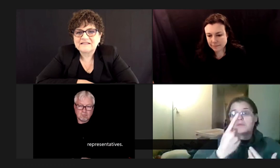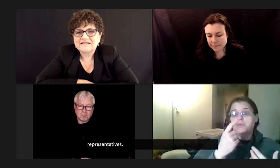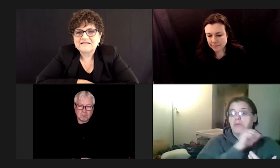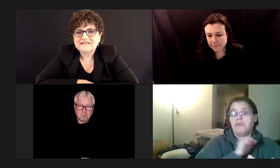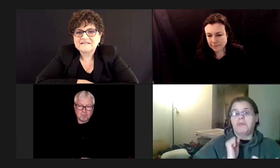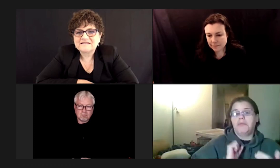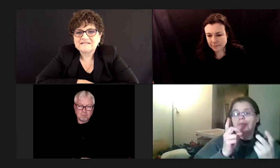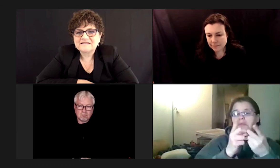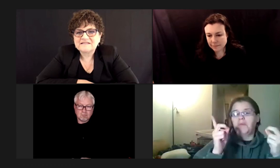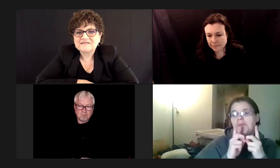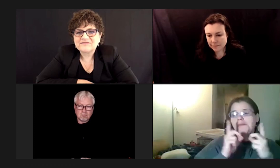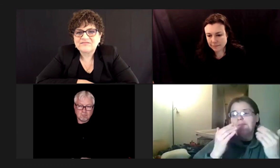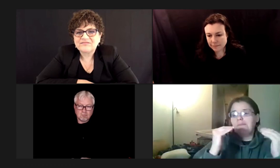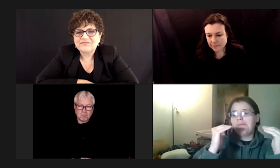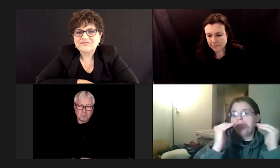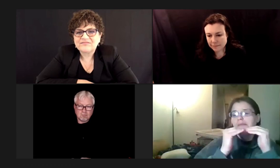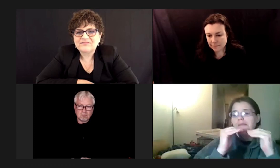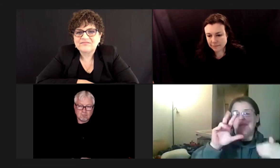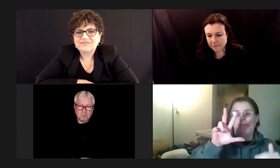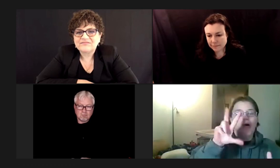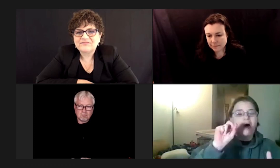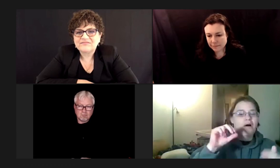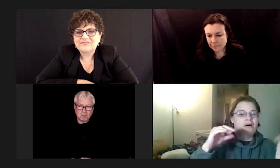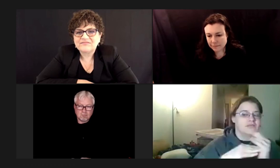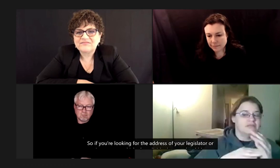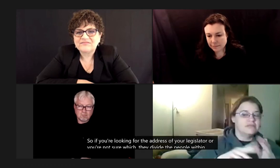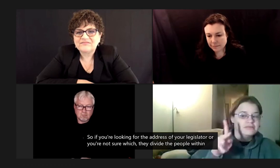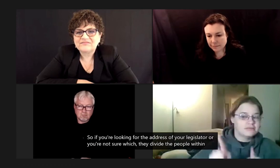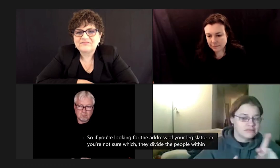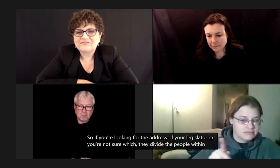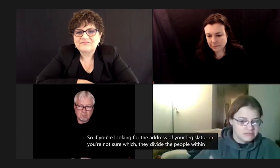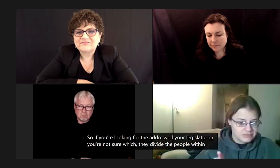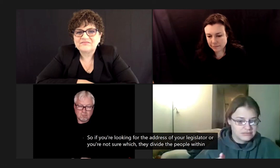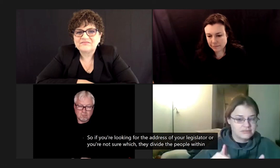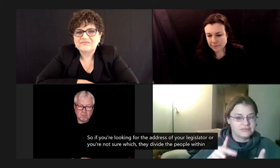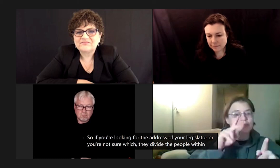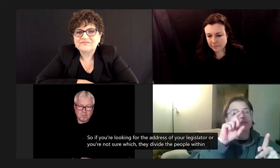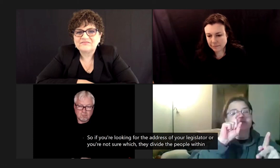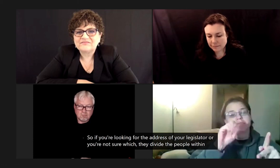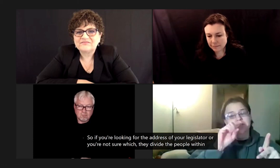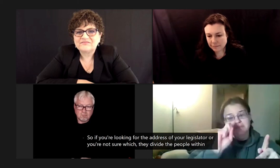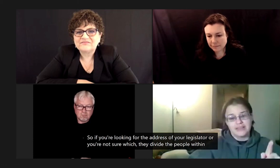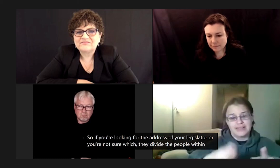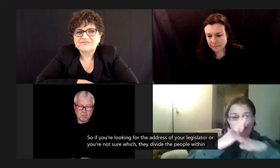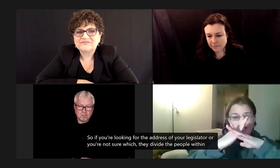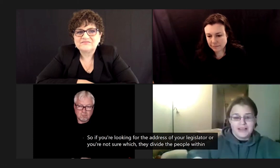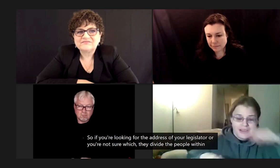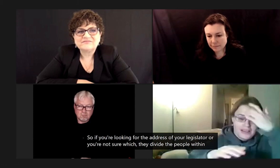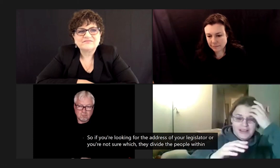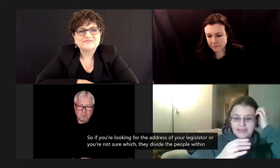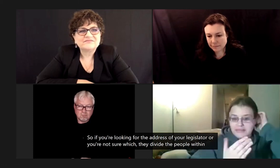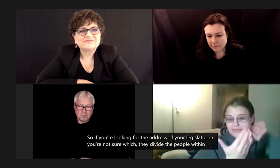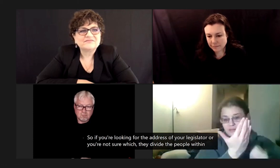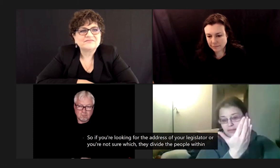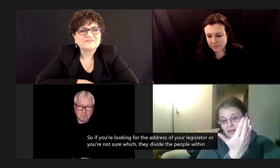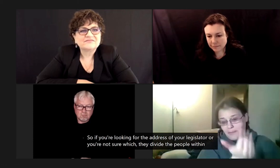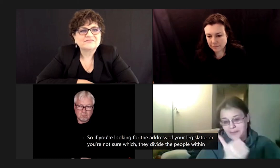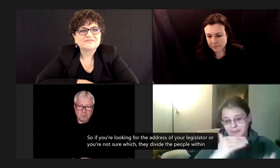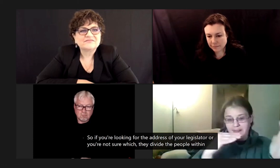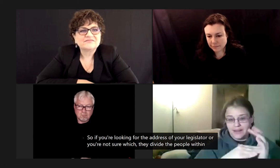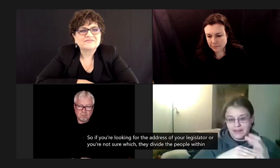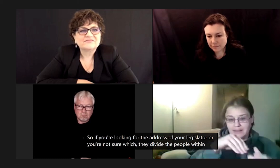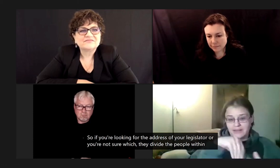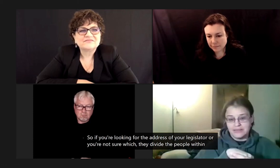the representatives. So if a Senate district has 30,000 people, and